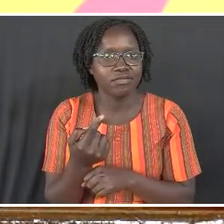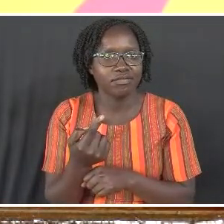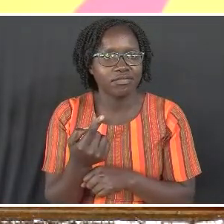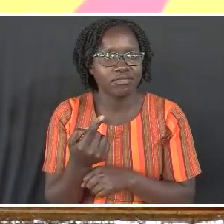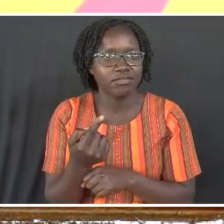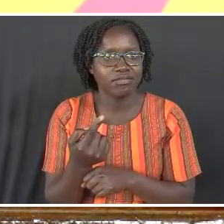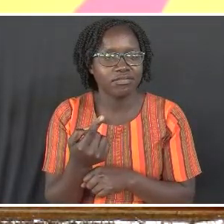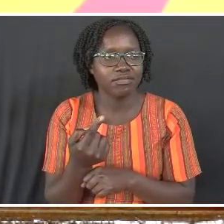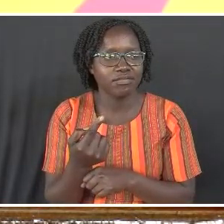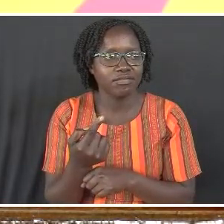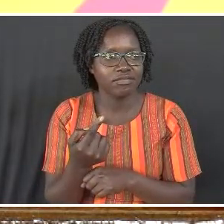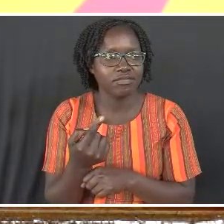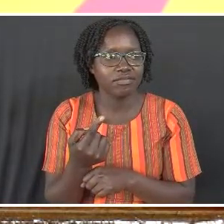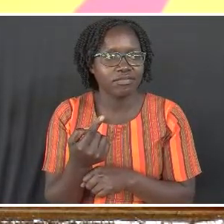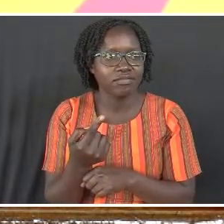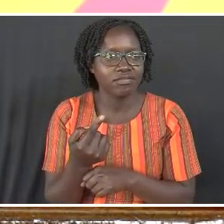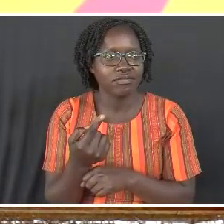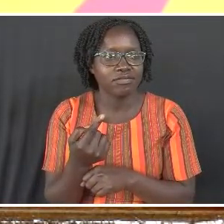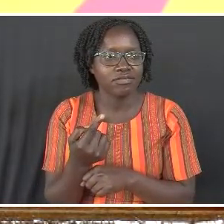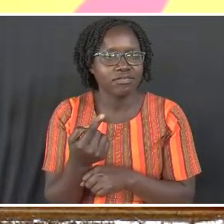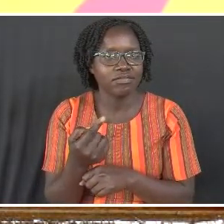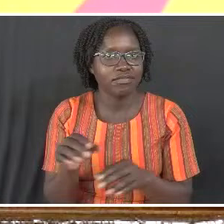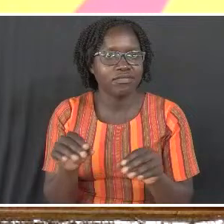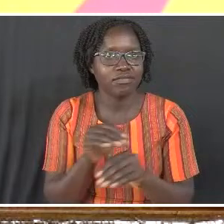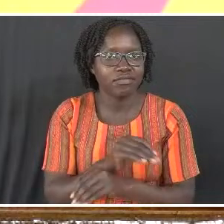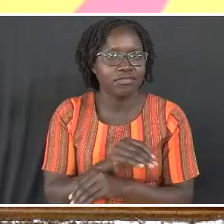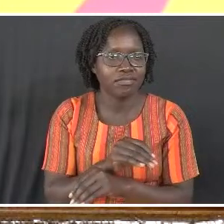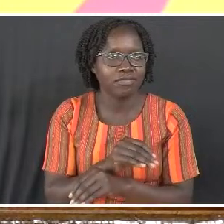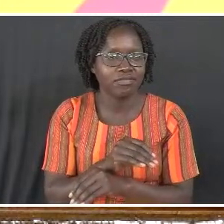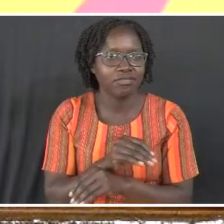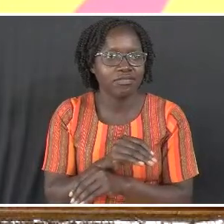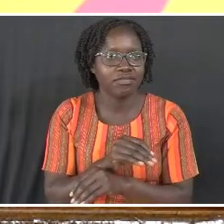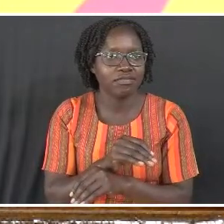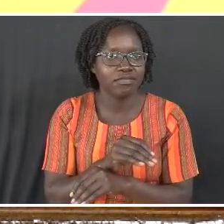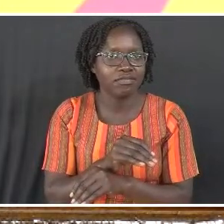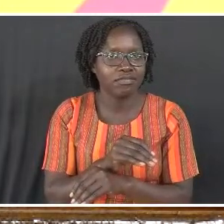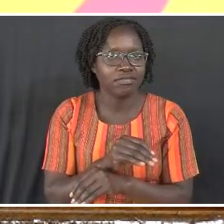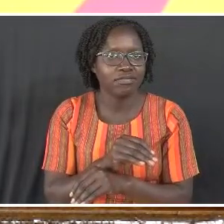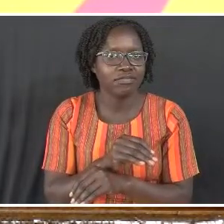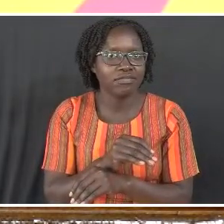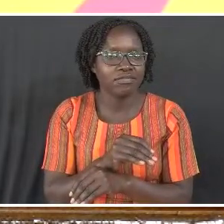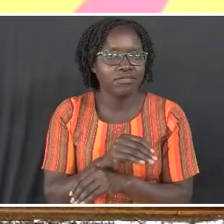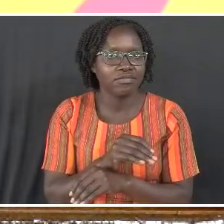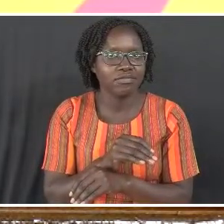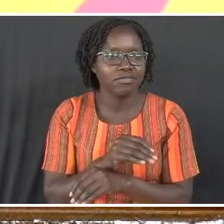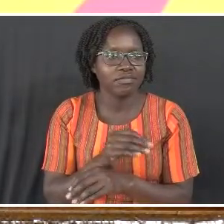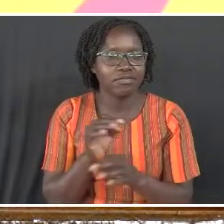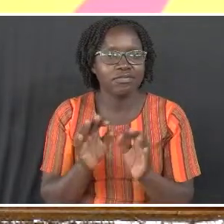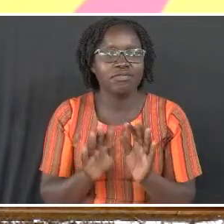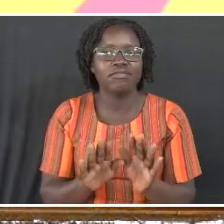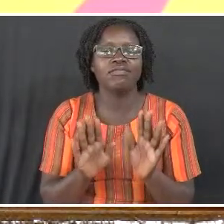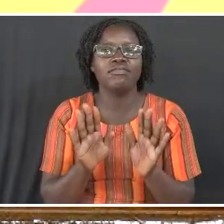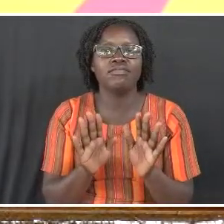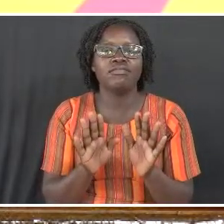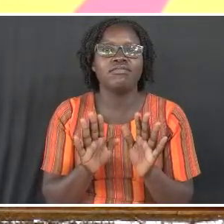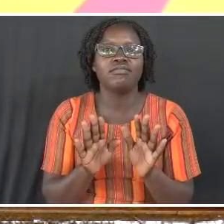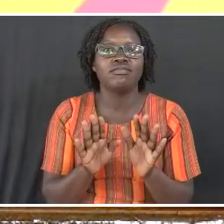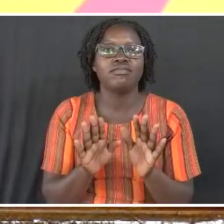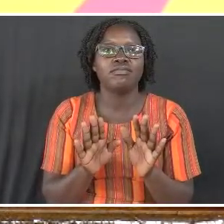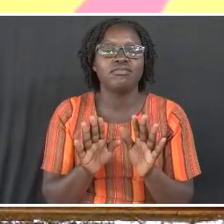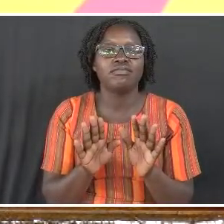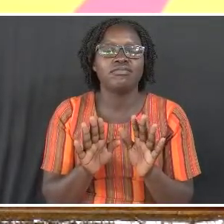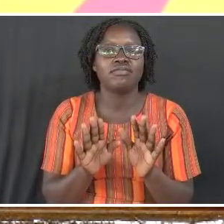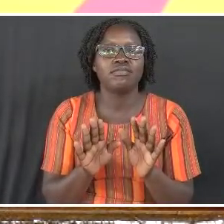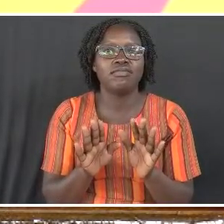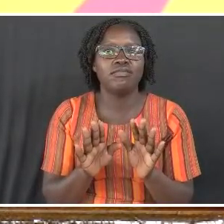replaced. You replace another tooth. Because what happens is, if you leave that space,